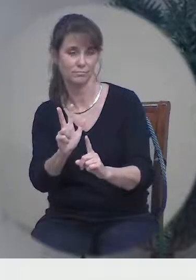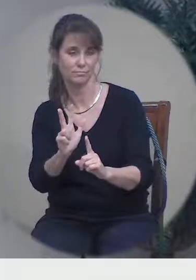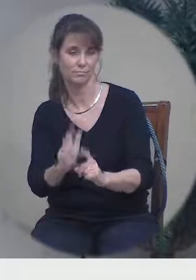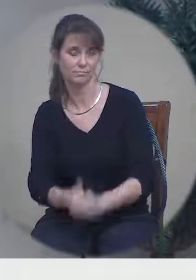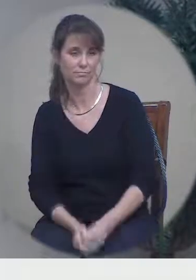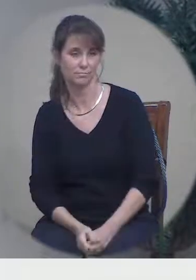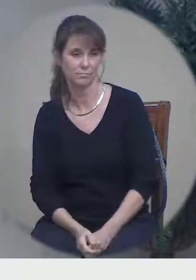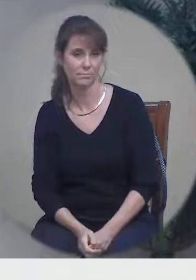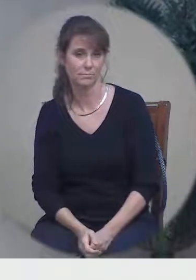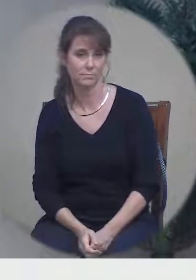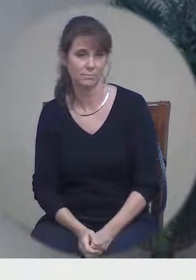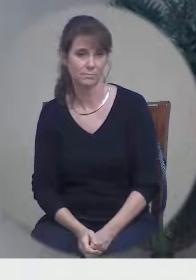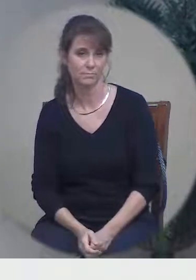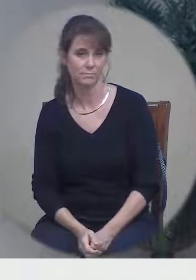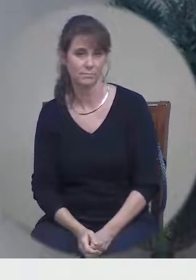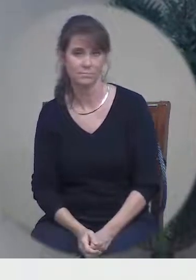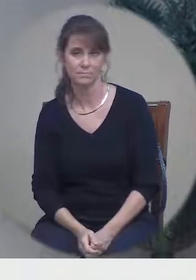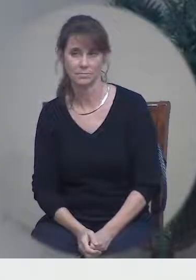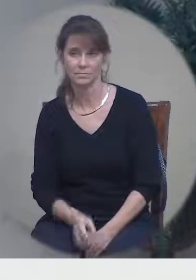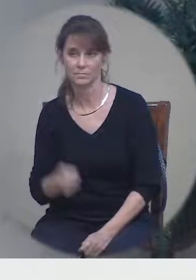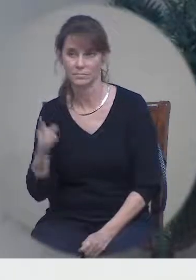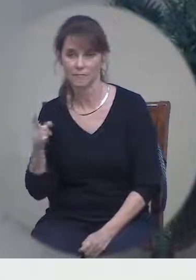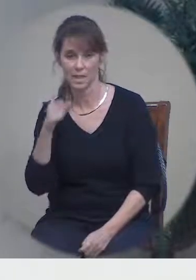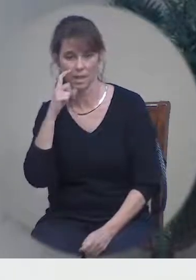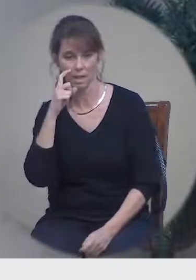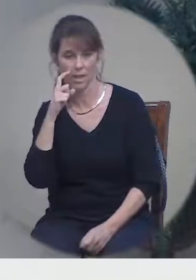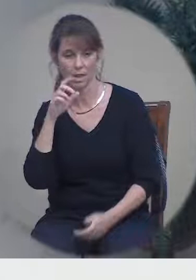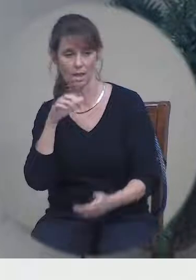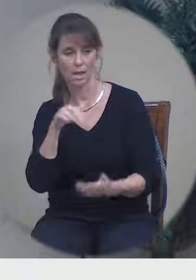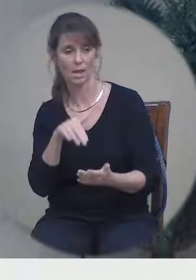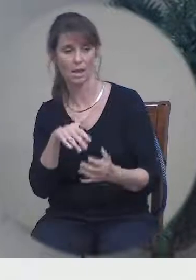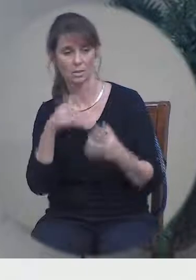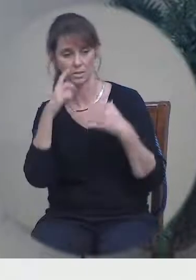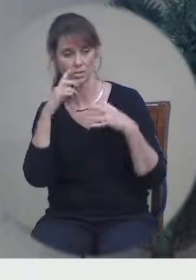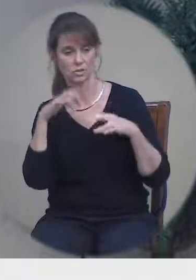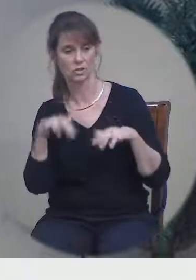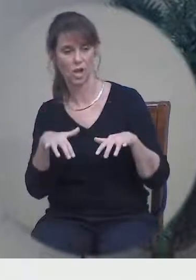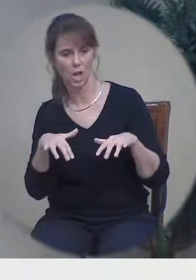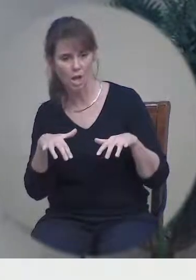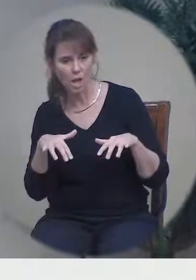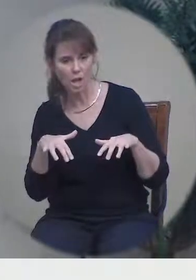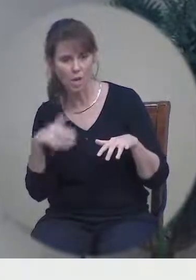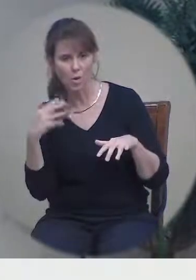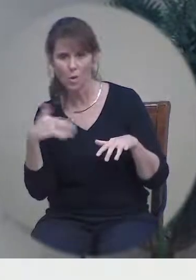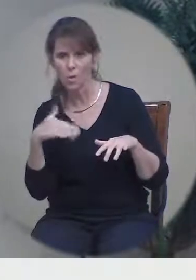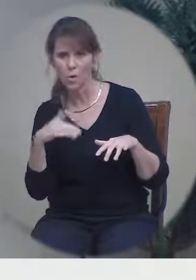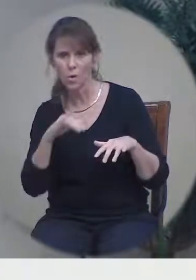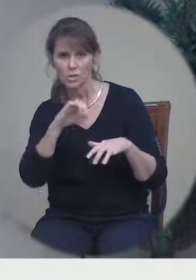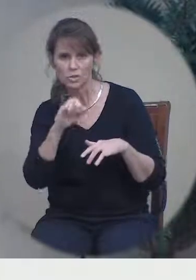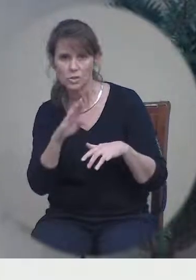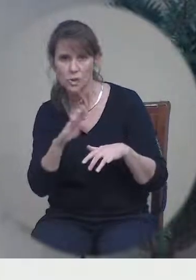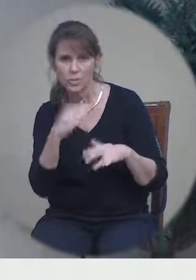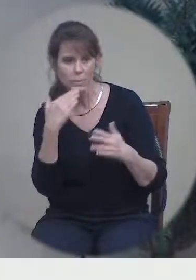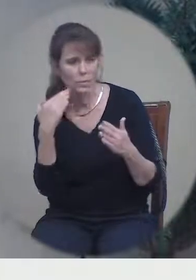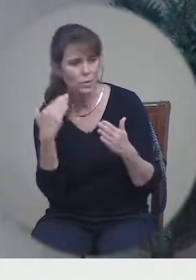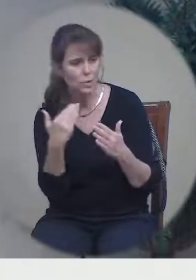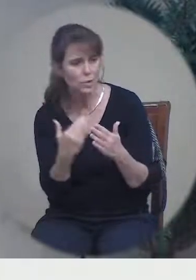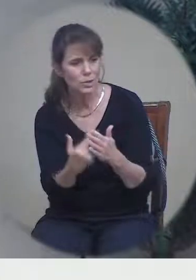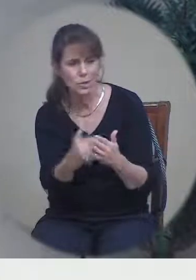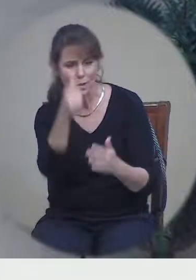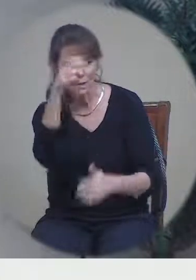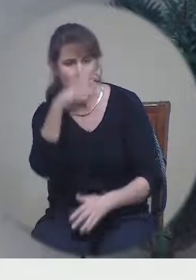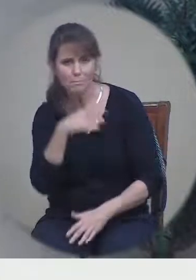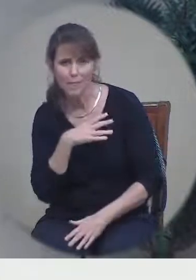I just tell you, they come and they're shocked. They're shocked that such a good man is going through this. They're